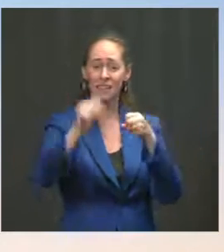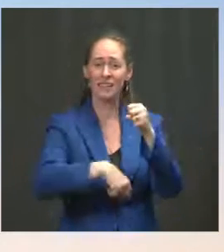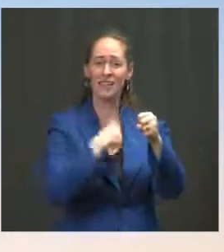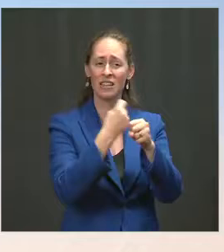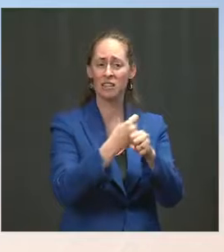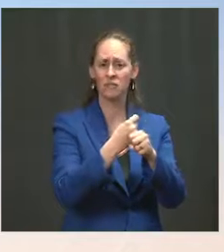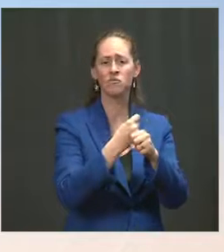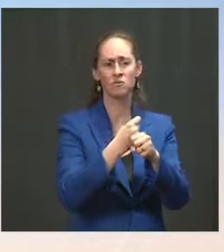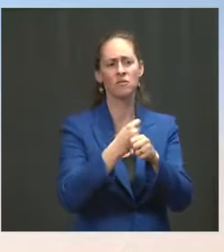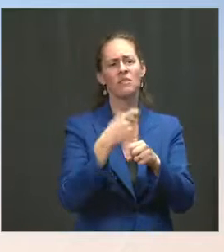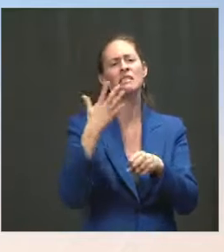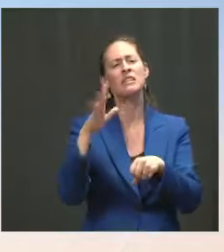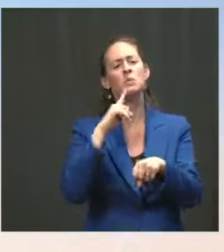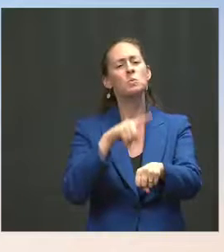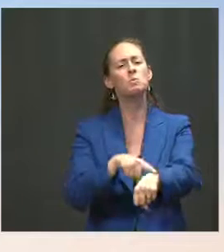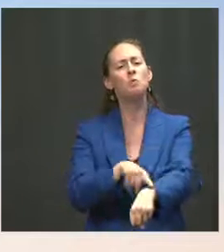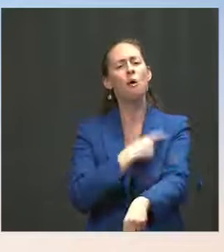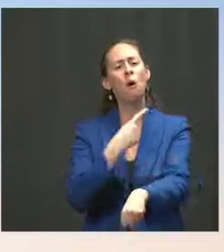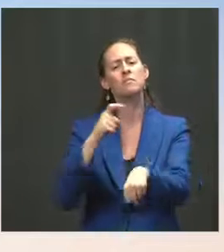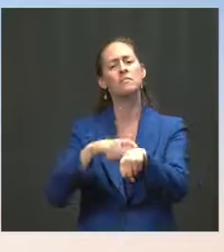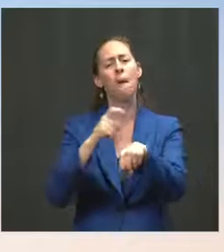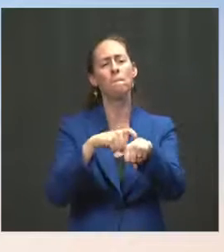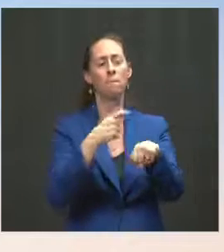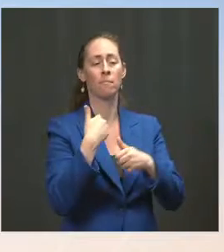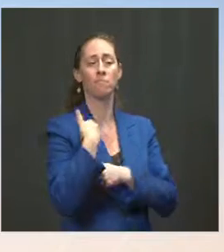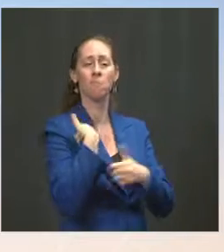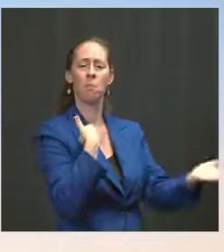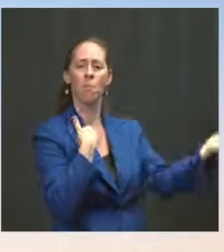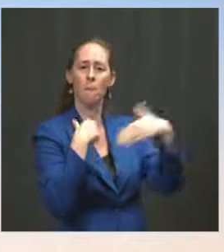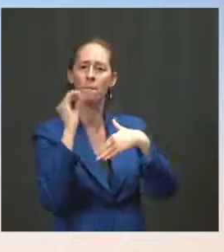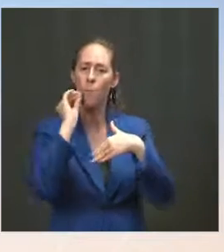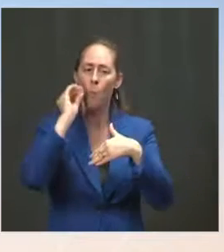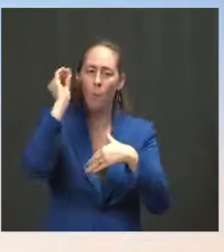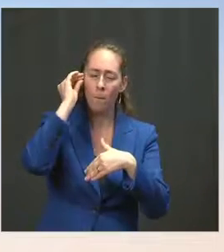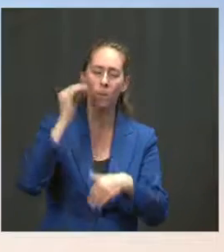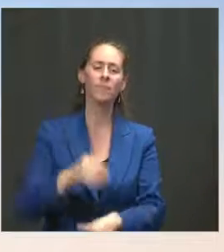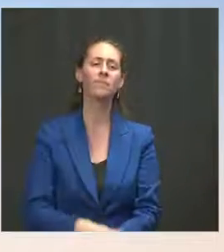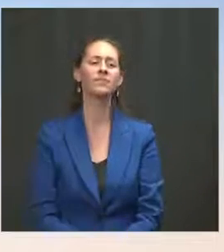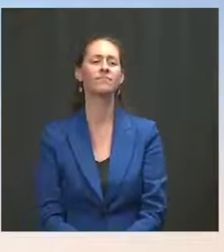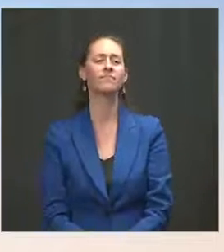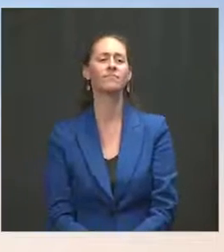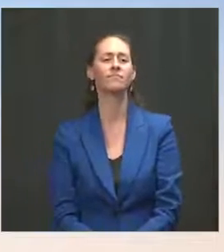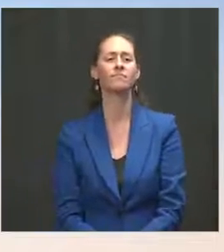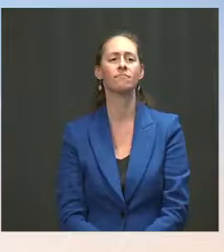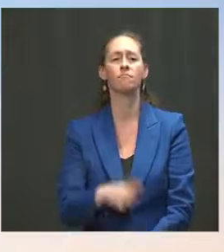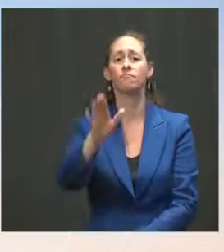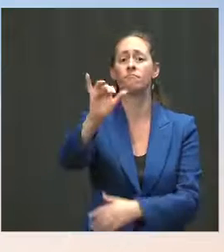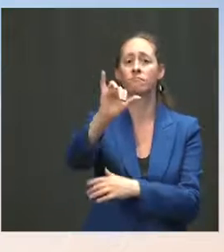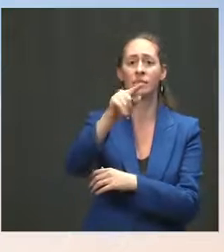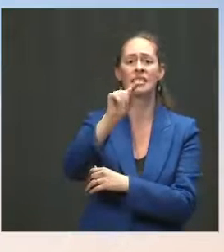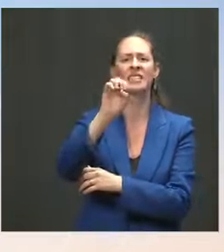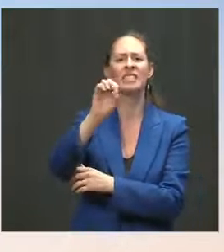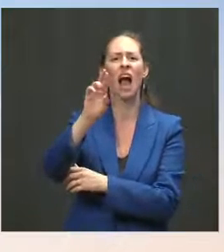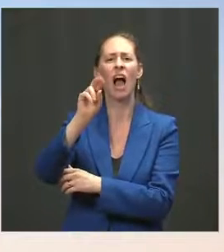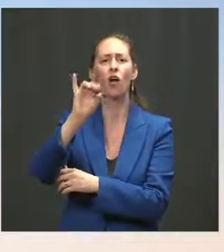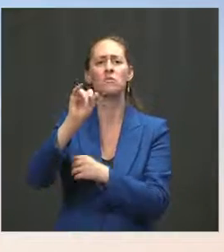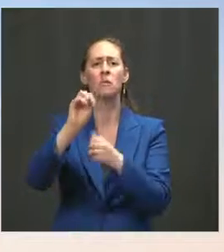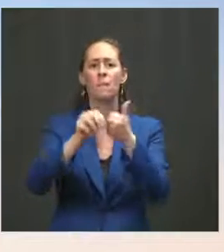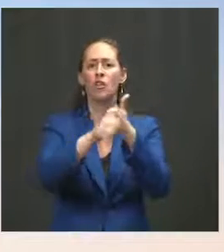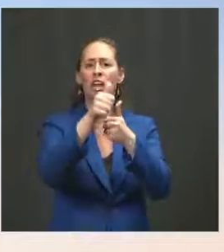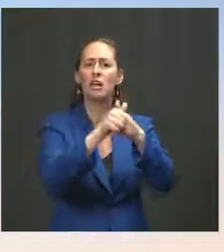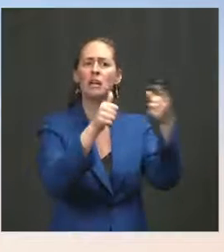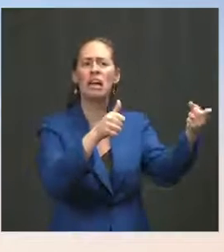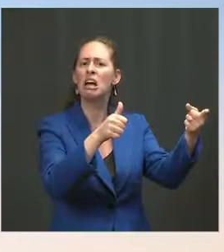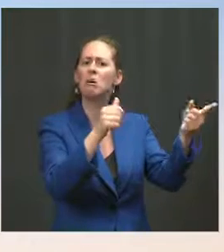long past time to bring troops home. 2, our counterterrorism threats have changed. They are no longer emanating in the